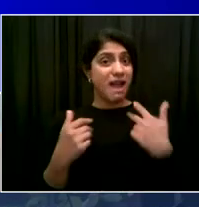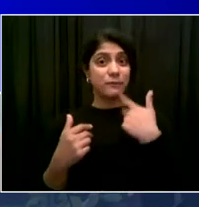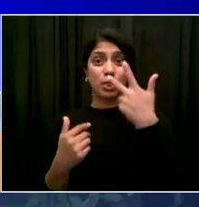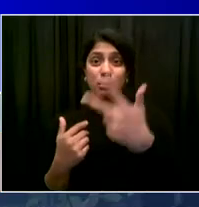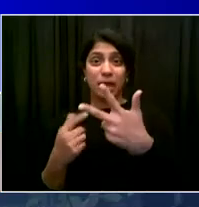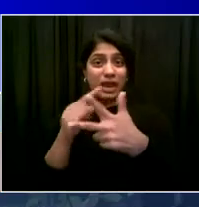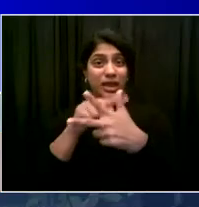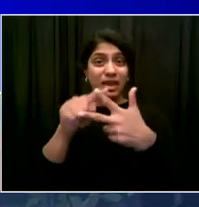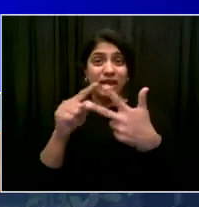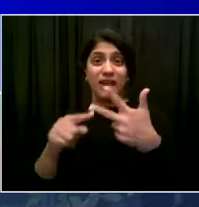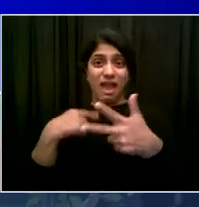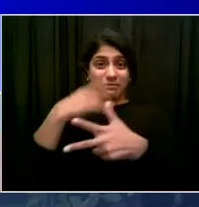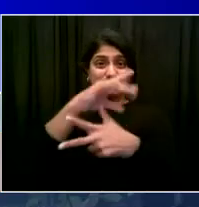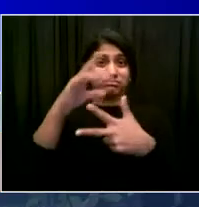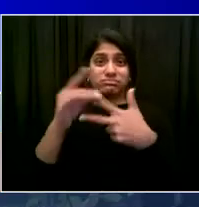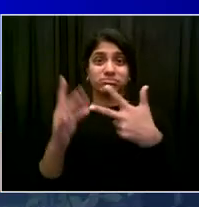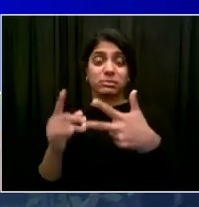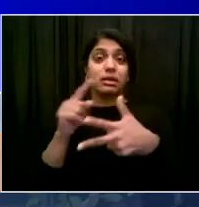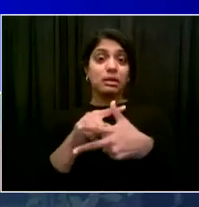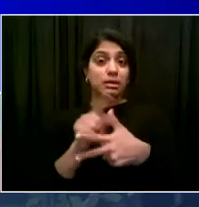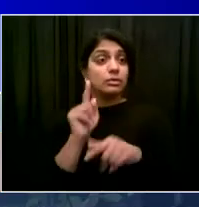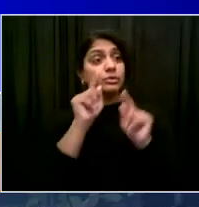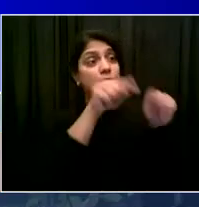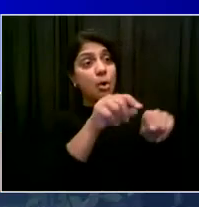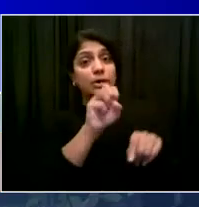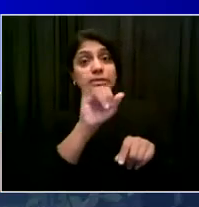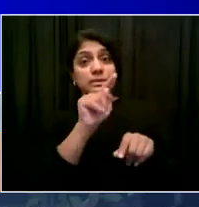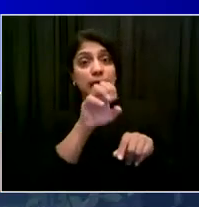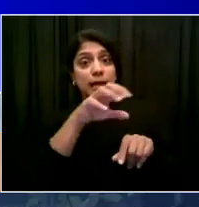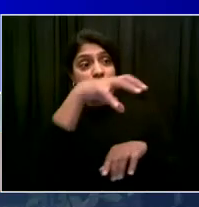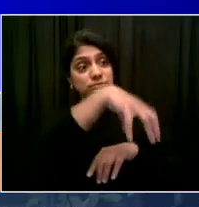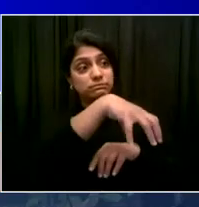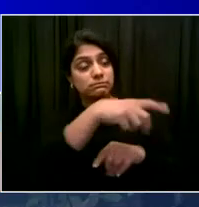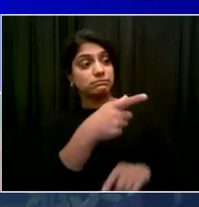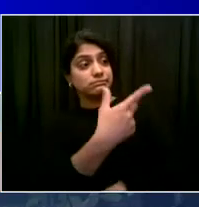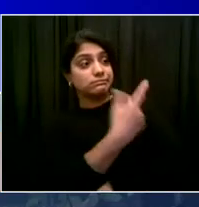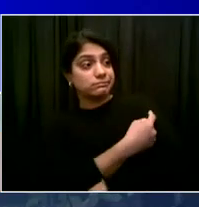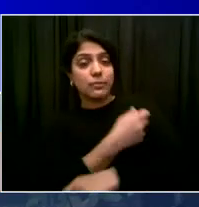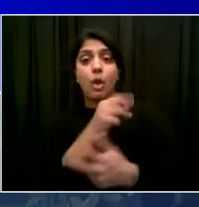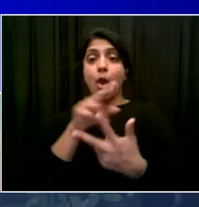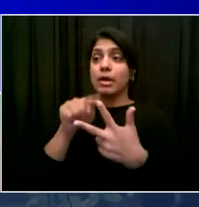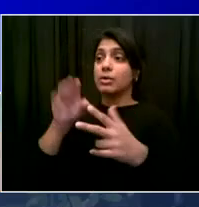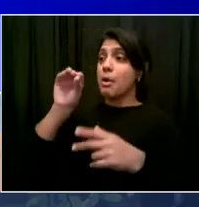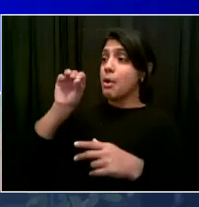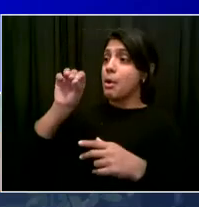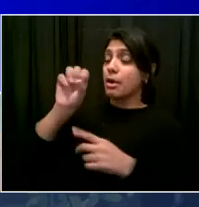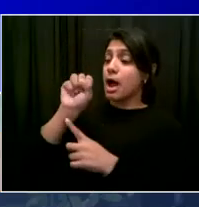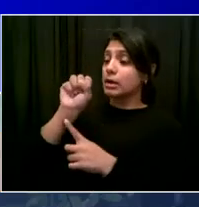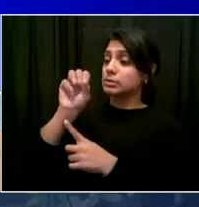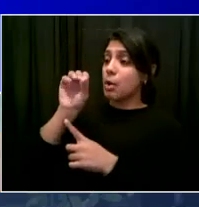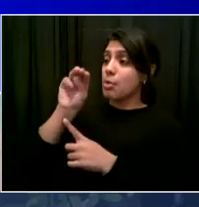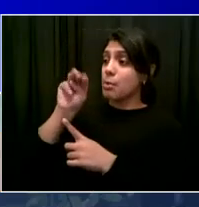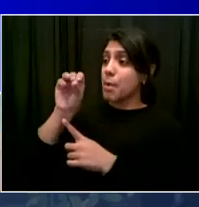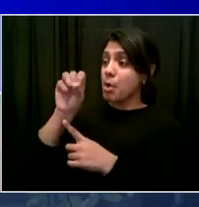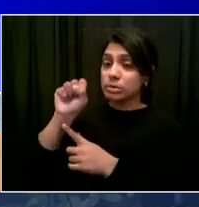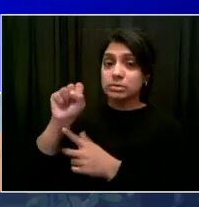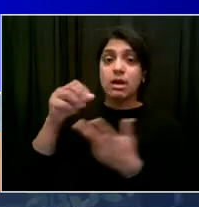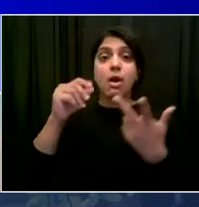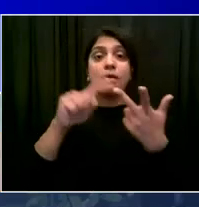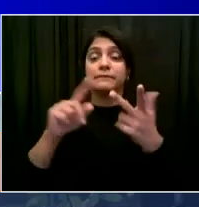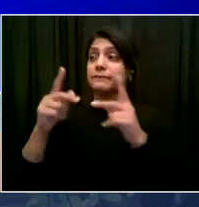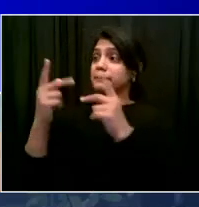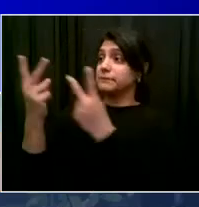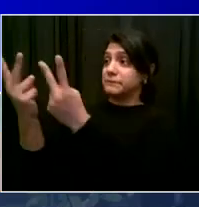your home have the ability to provide whatever help you need. And the $100 incentive is available for